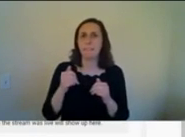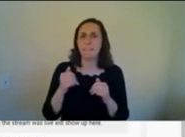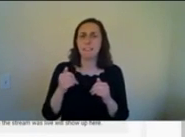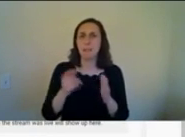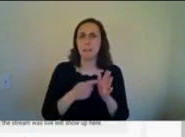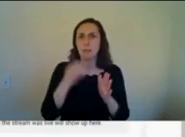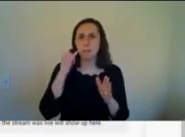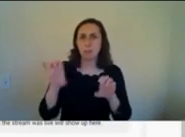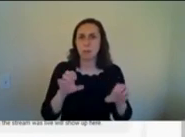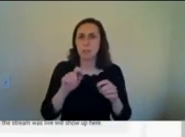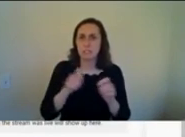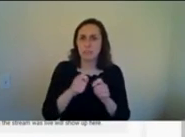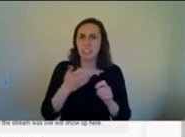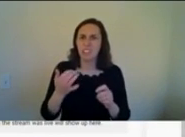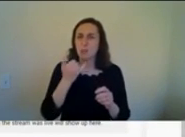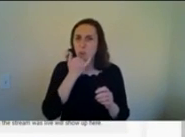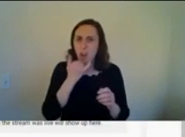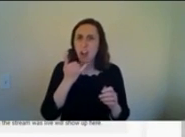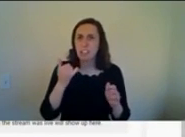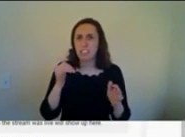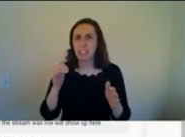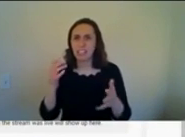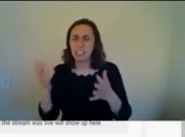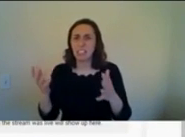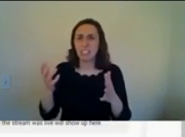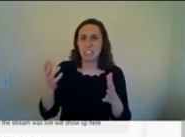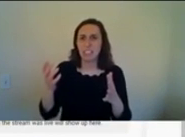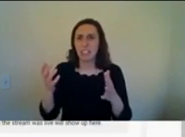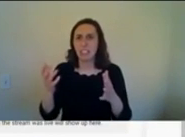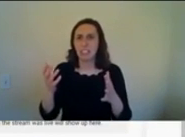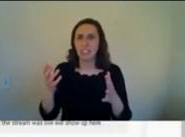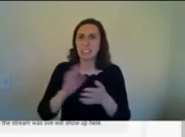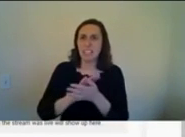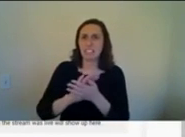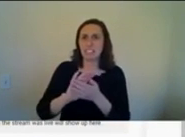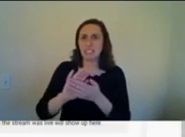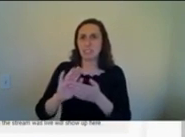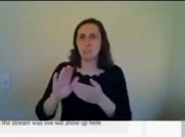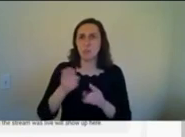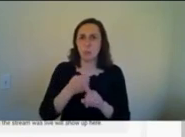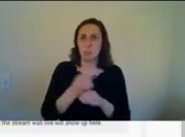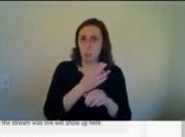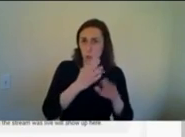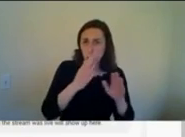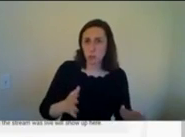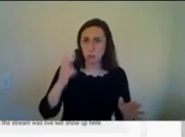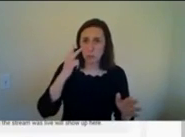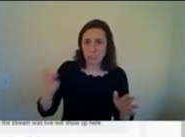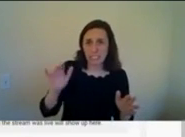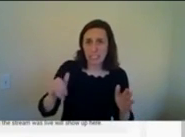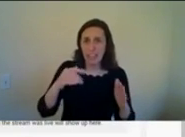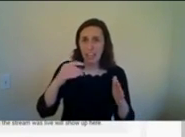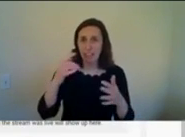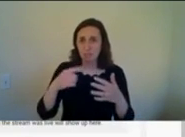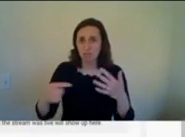it, is nice from a user end, from a configuration end. I